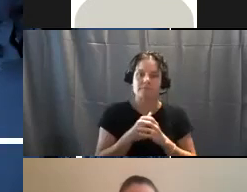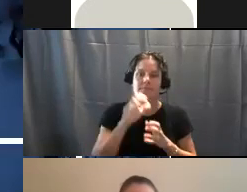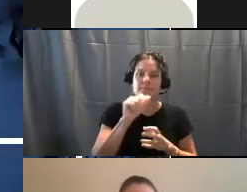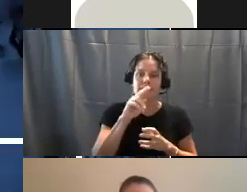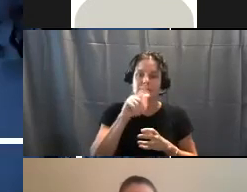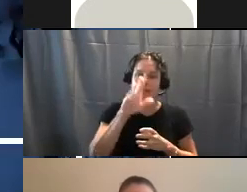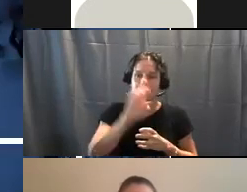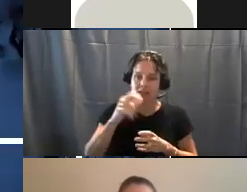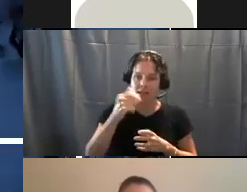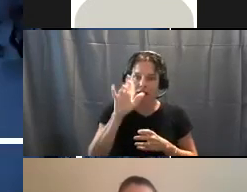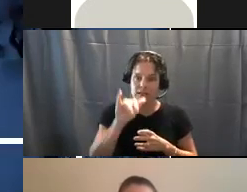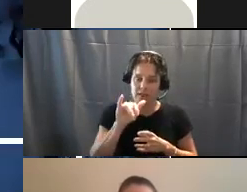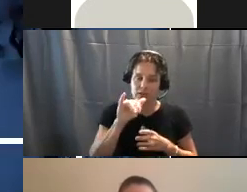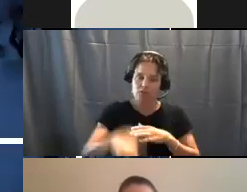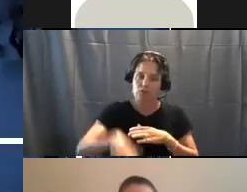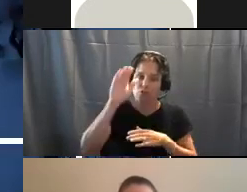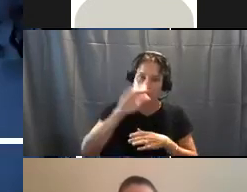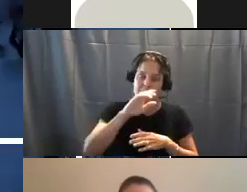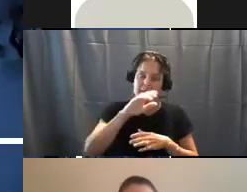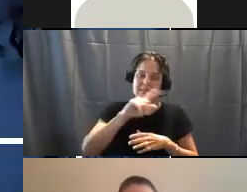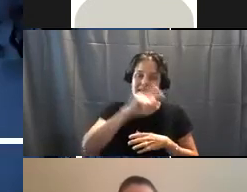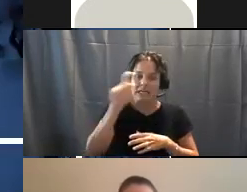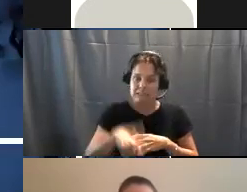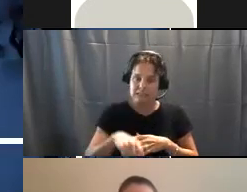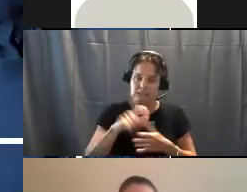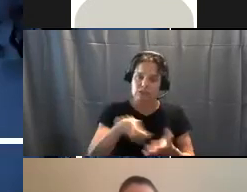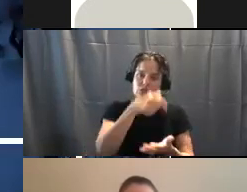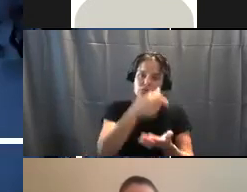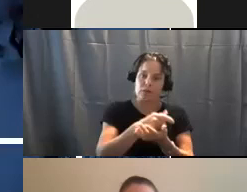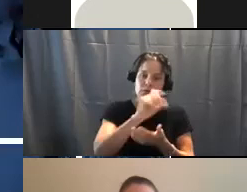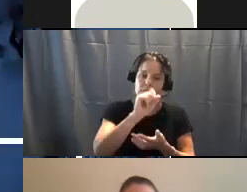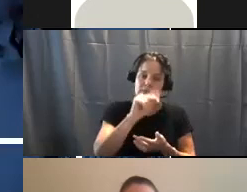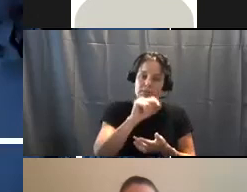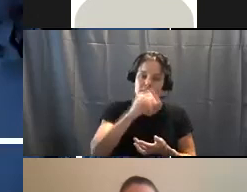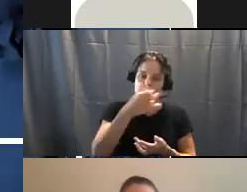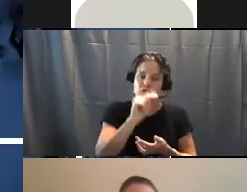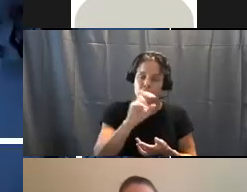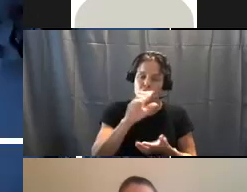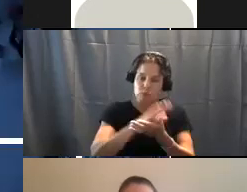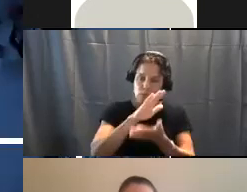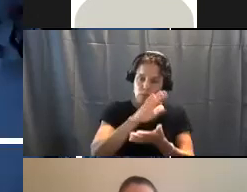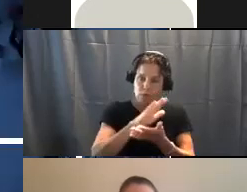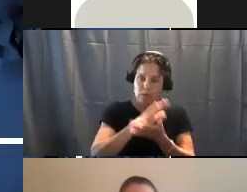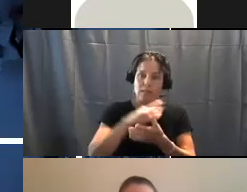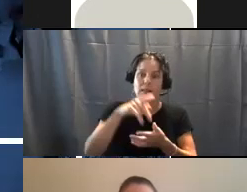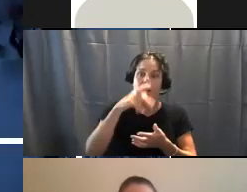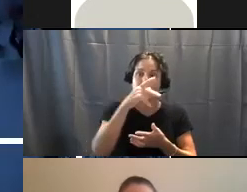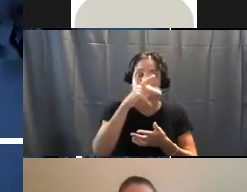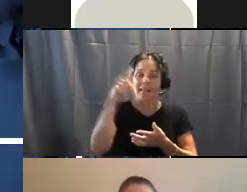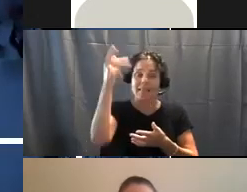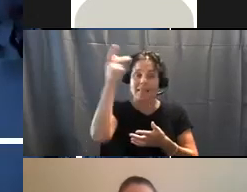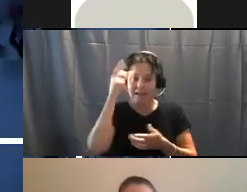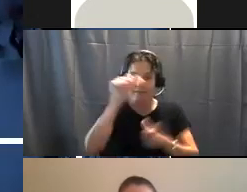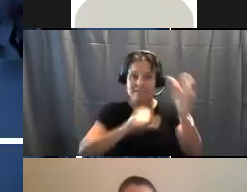Texas, and is a graduate of St. John's School. She received her degree in political communications from Emerson College in Boston,